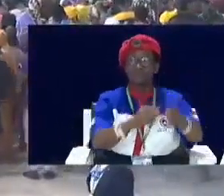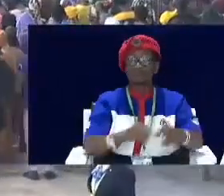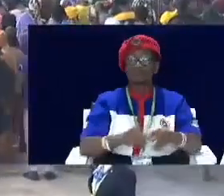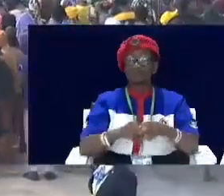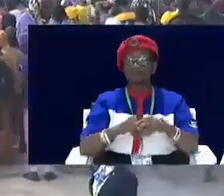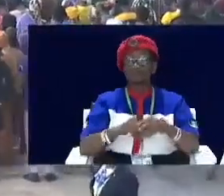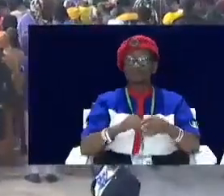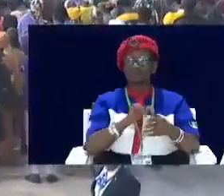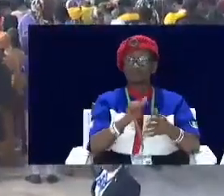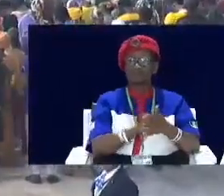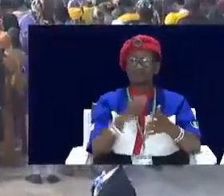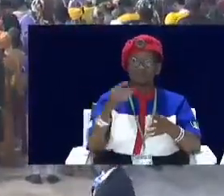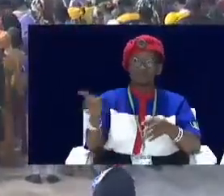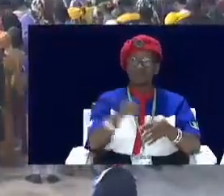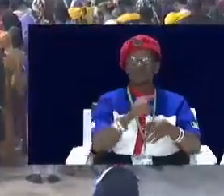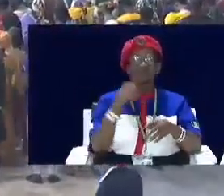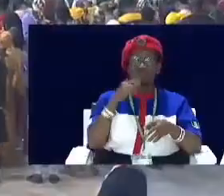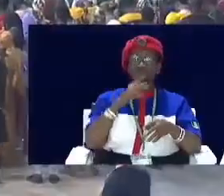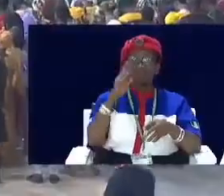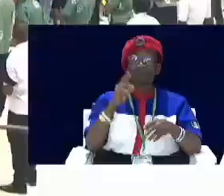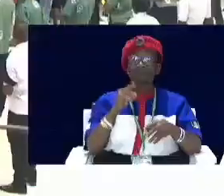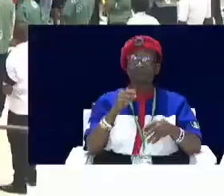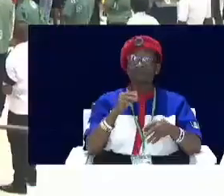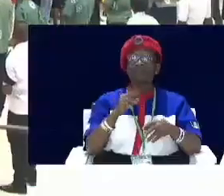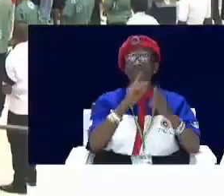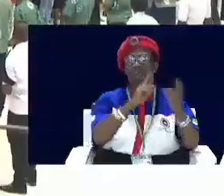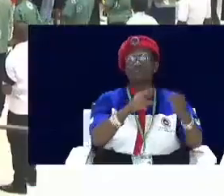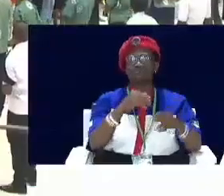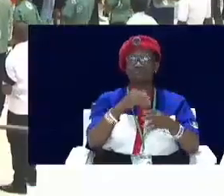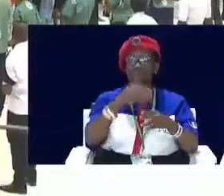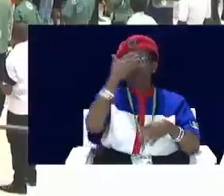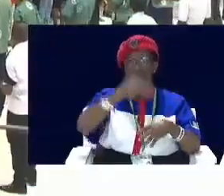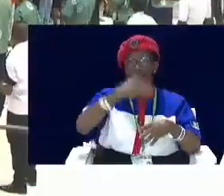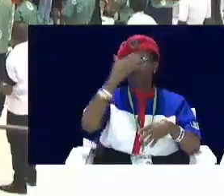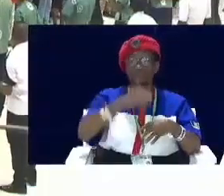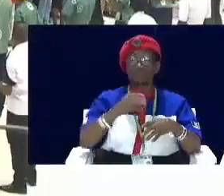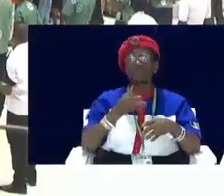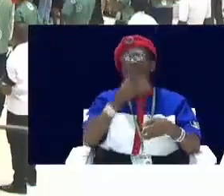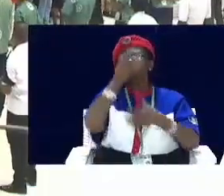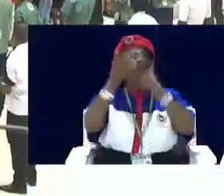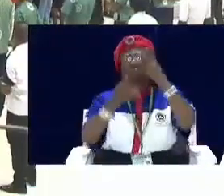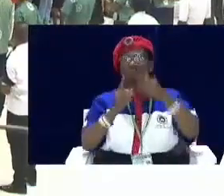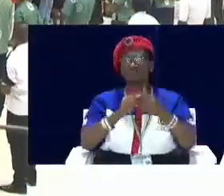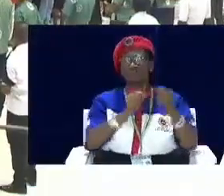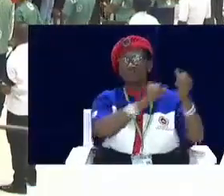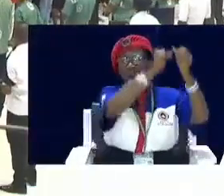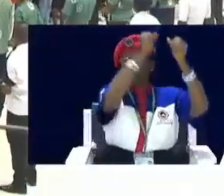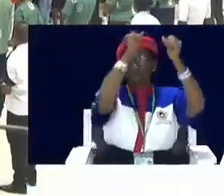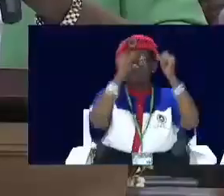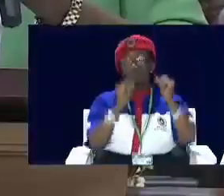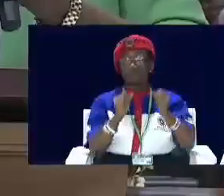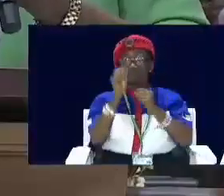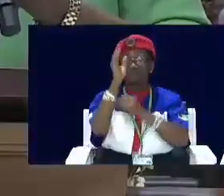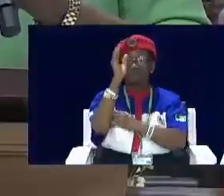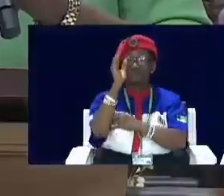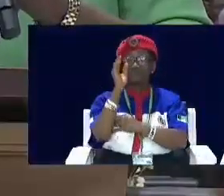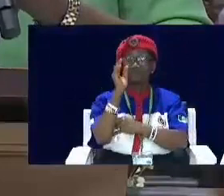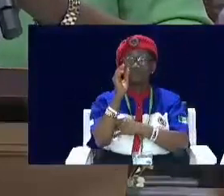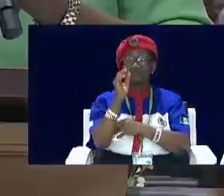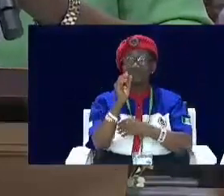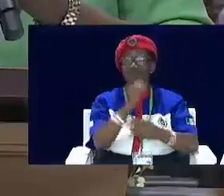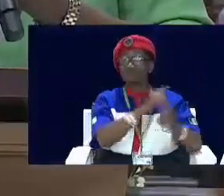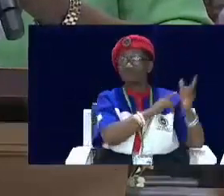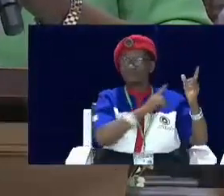in front, let's cry to the Almighty God. Lord, save